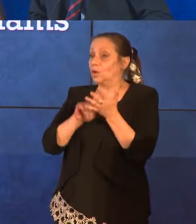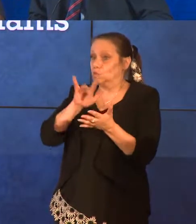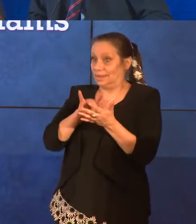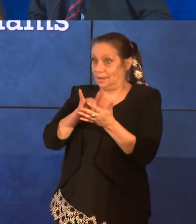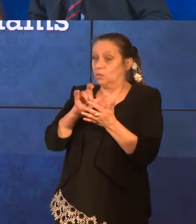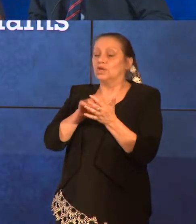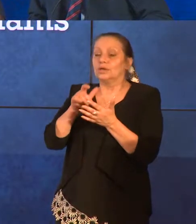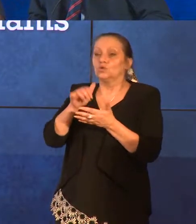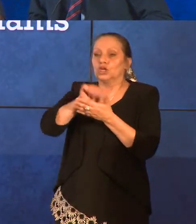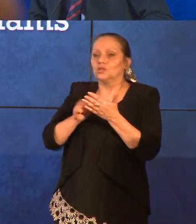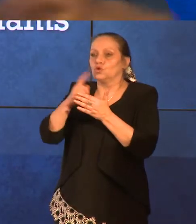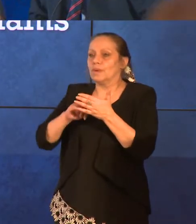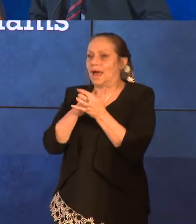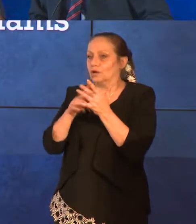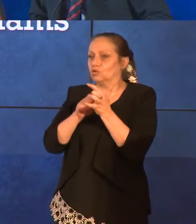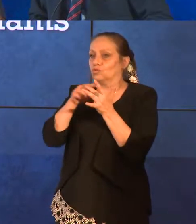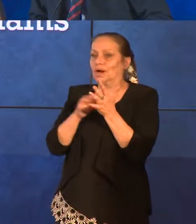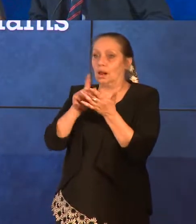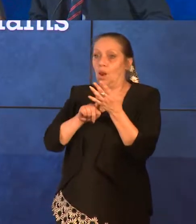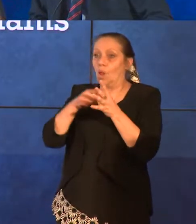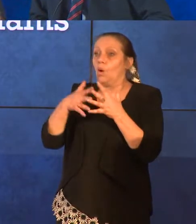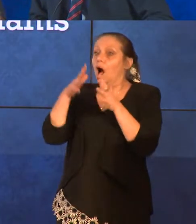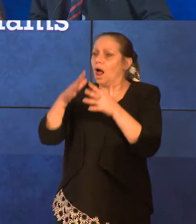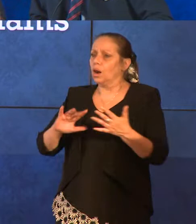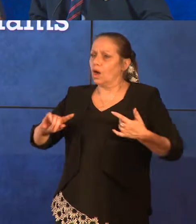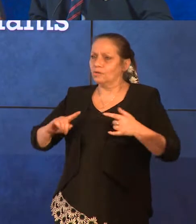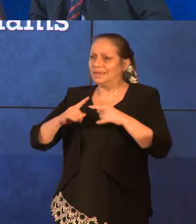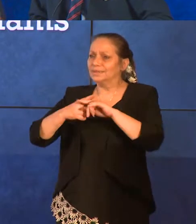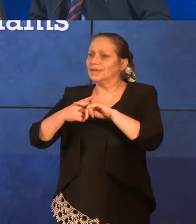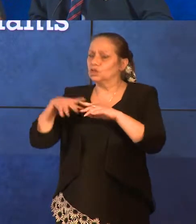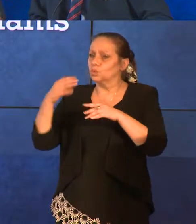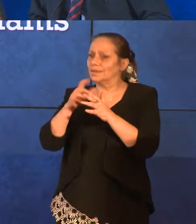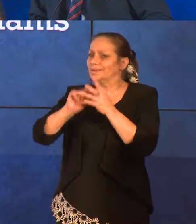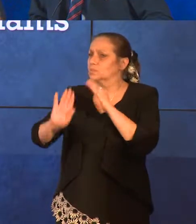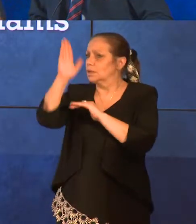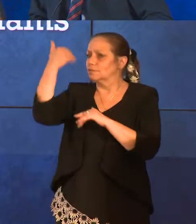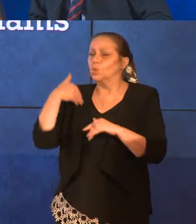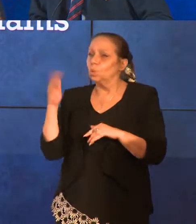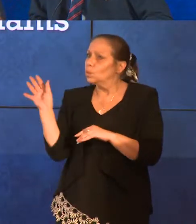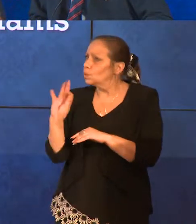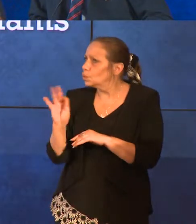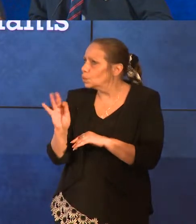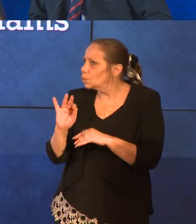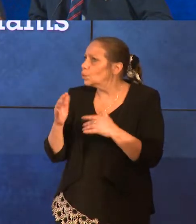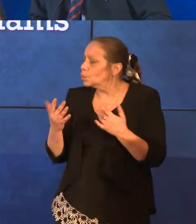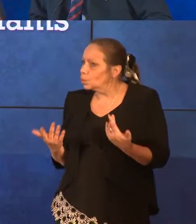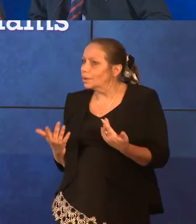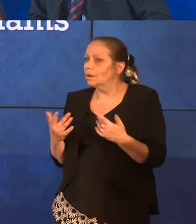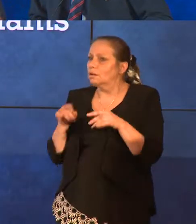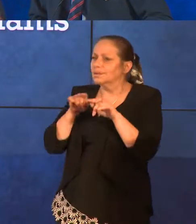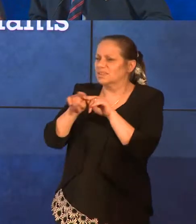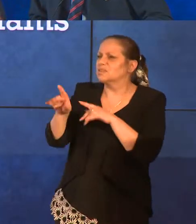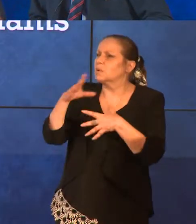law. So historically we haven't had a lot of intersection with disability groups and advocates because it's been sort of